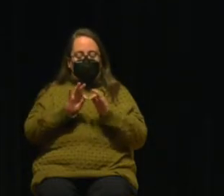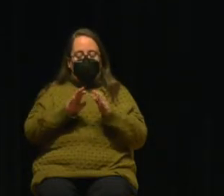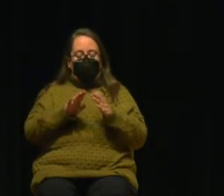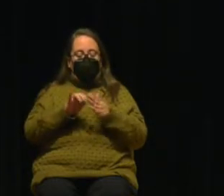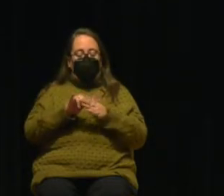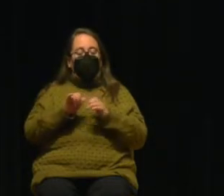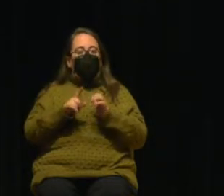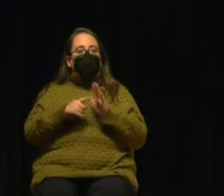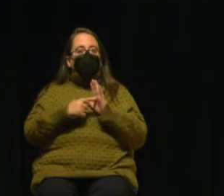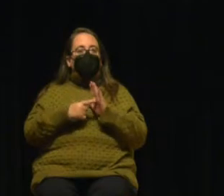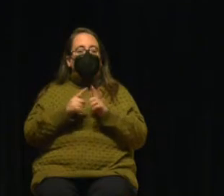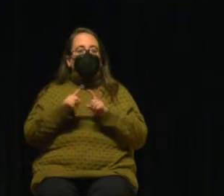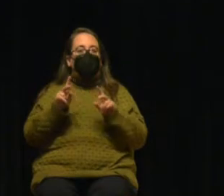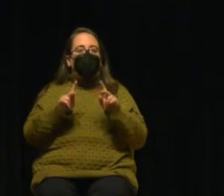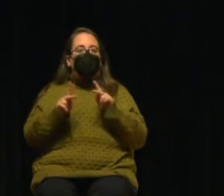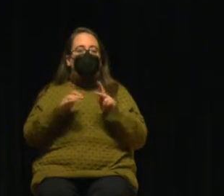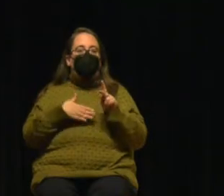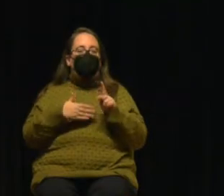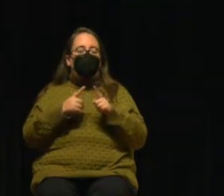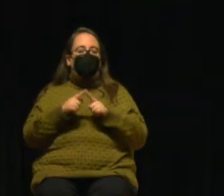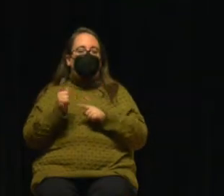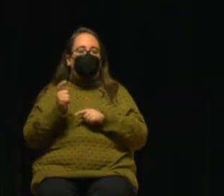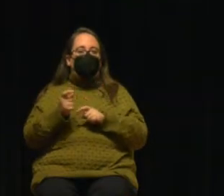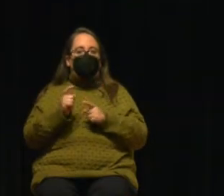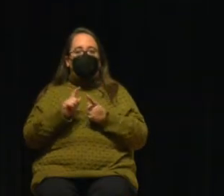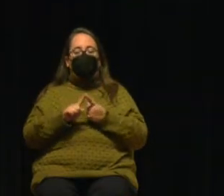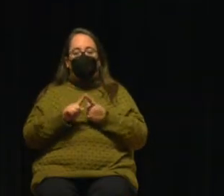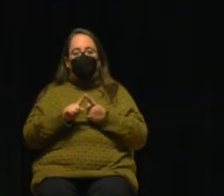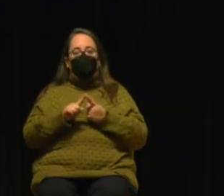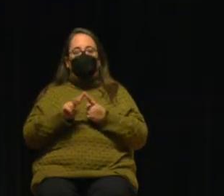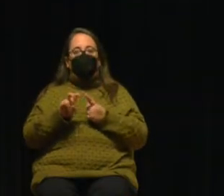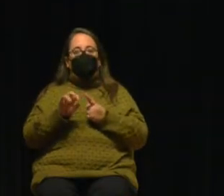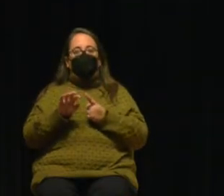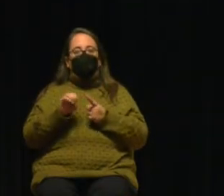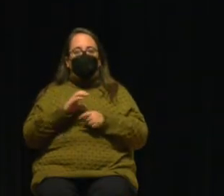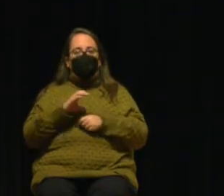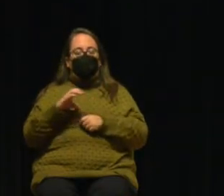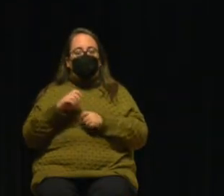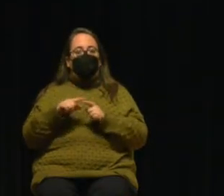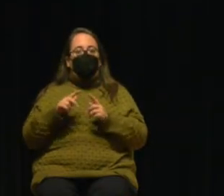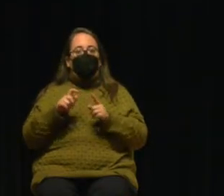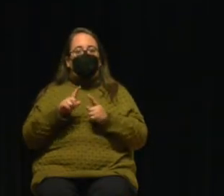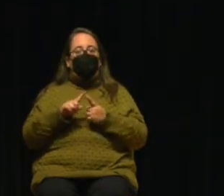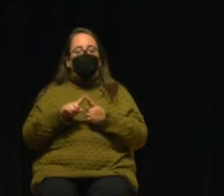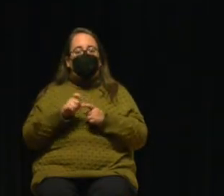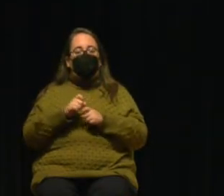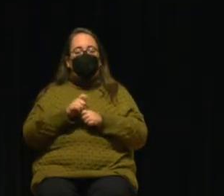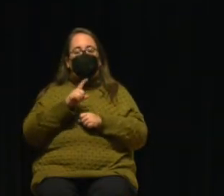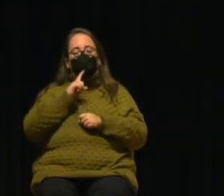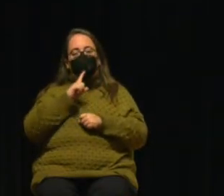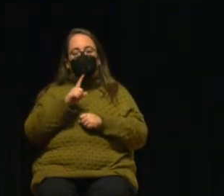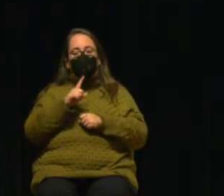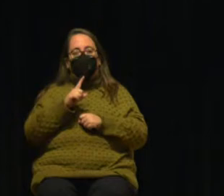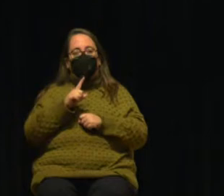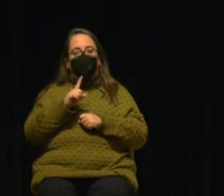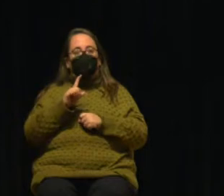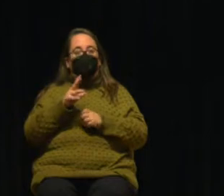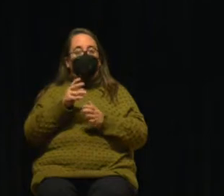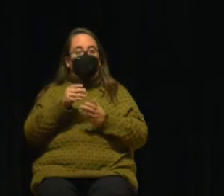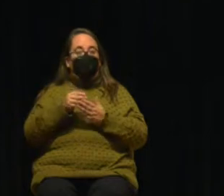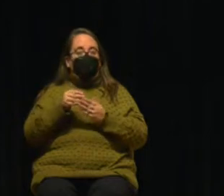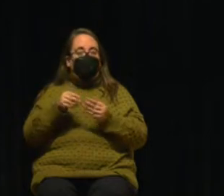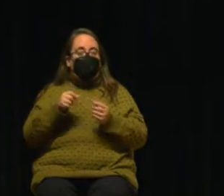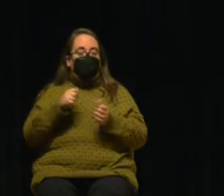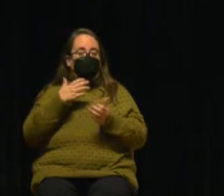could demonstrate to people who were willing to donate to the Vigilance Committee, but wanted to make sure that that money was being